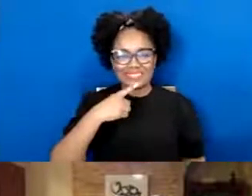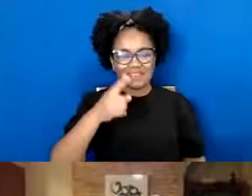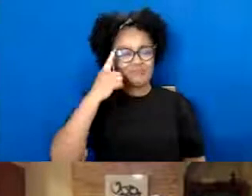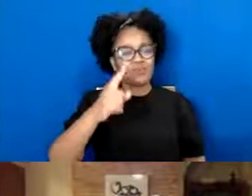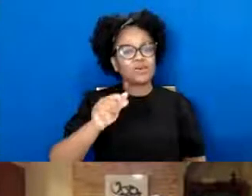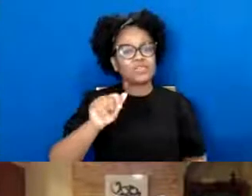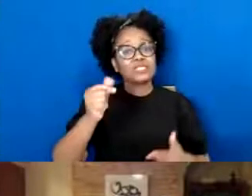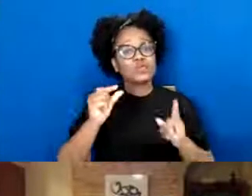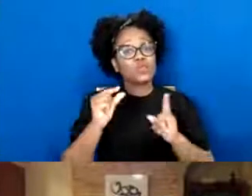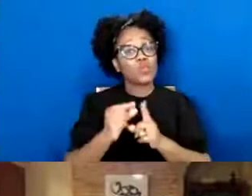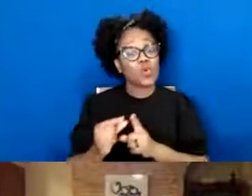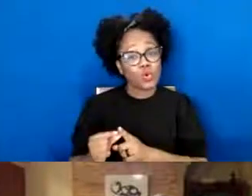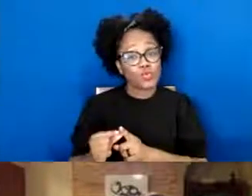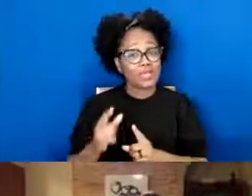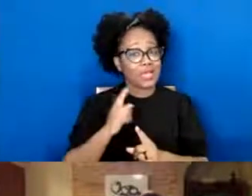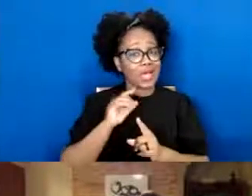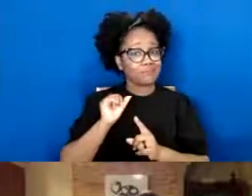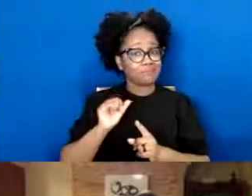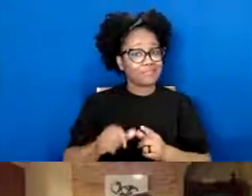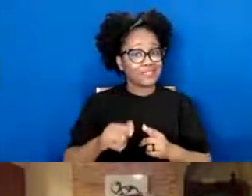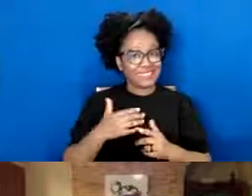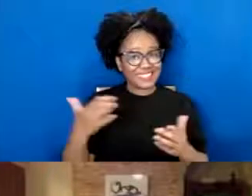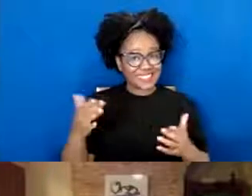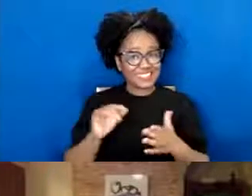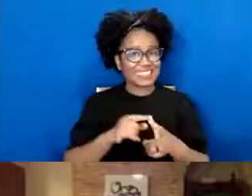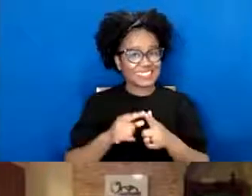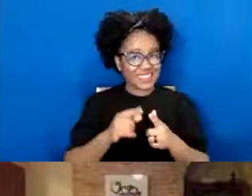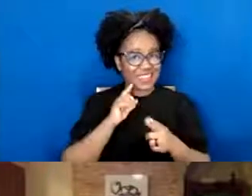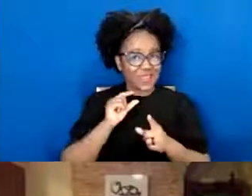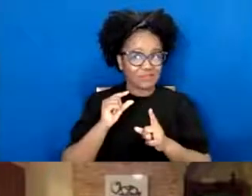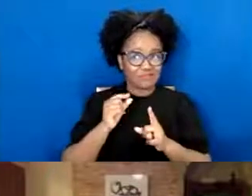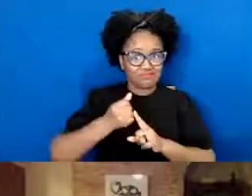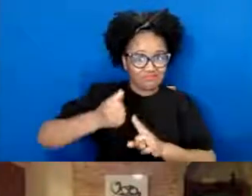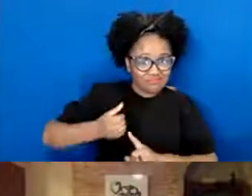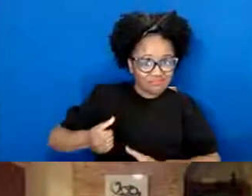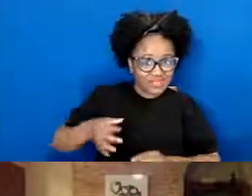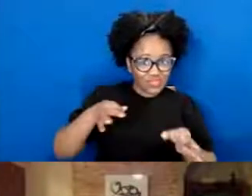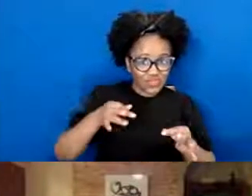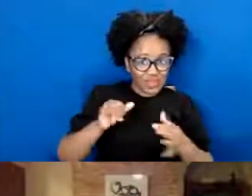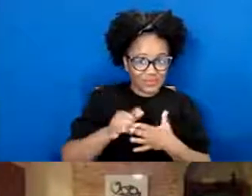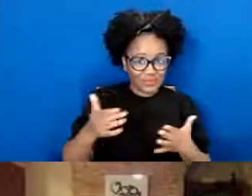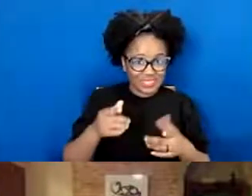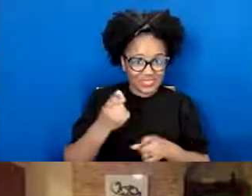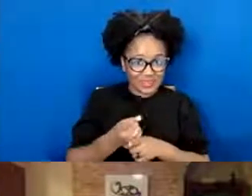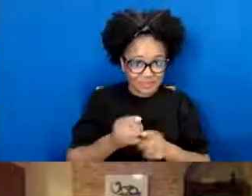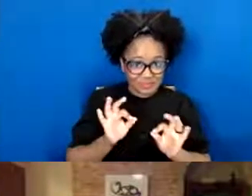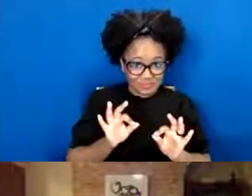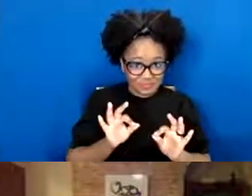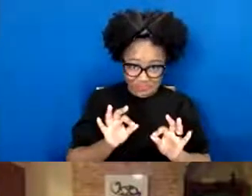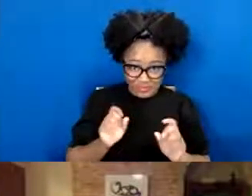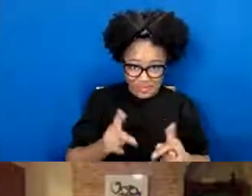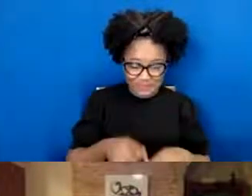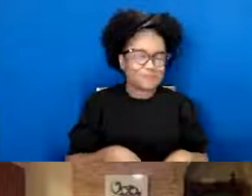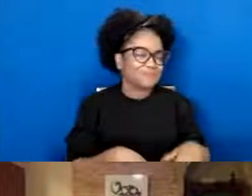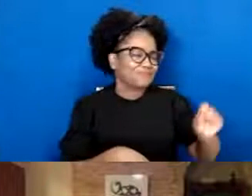things and then I wrote the words to describe those things, if that's okay. Yeah, that's great. So I have elegance. And for elegance,